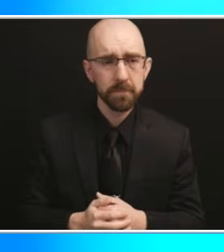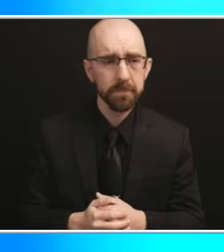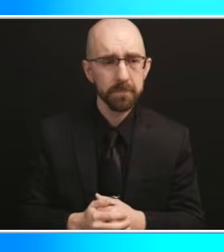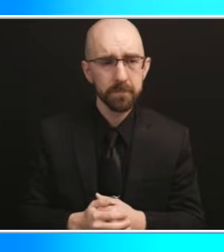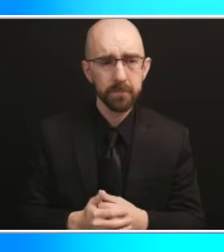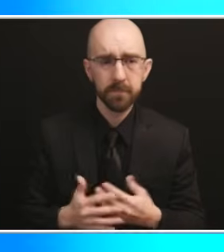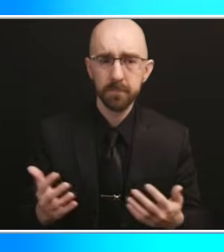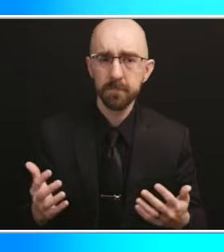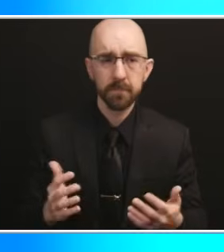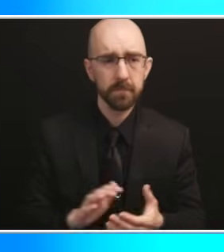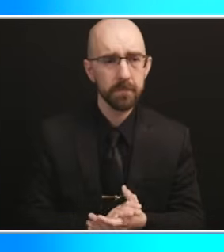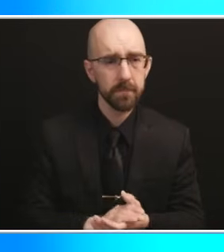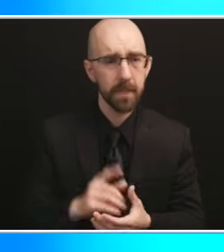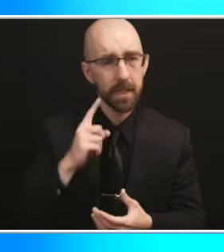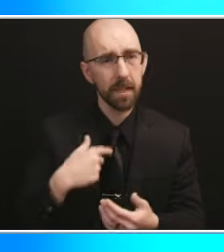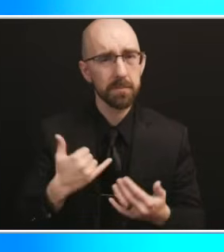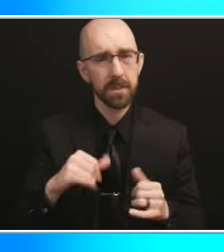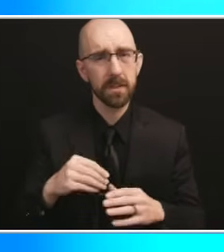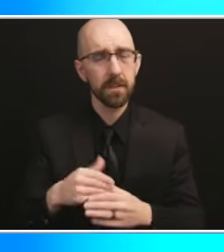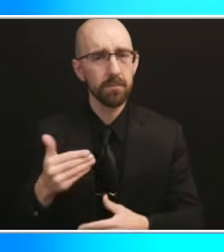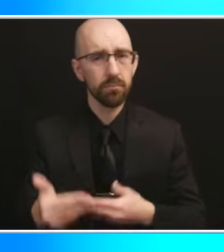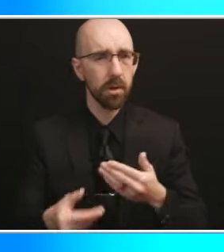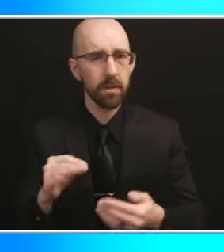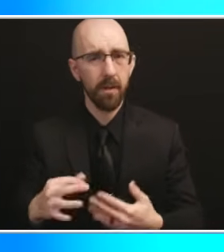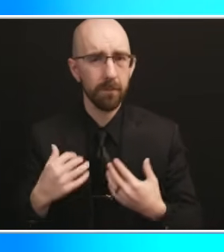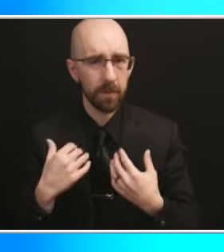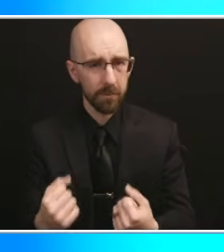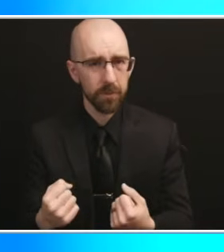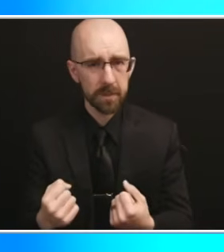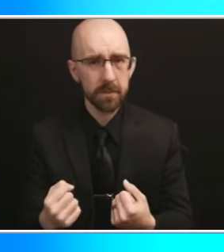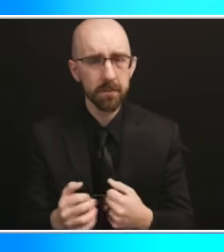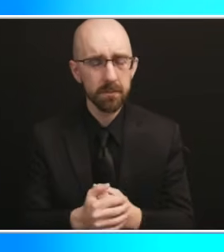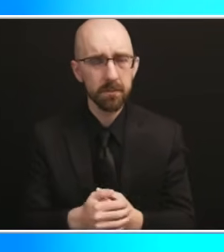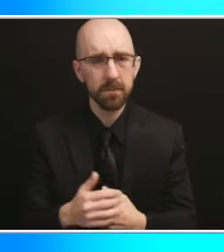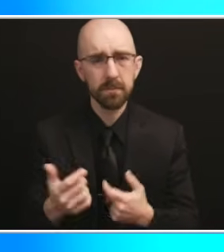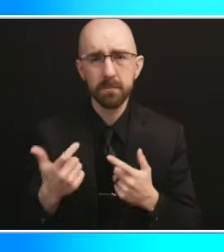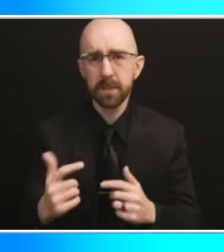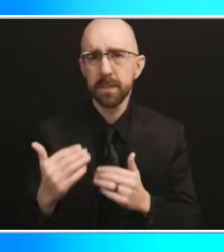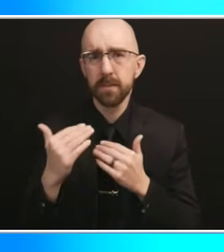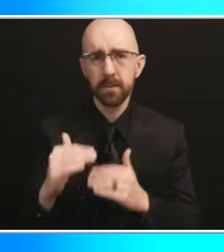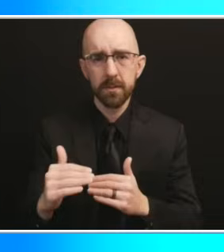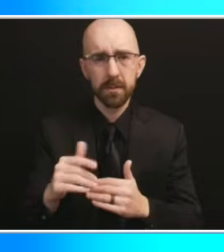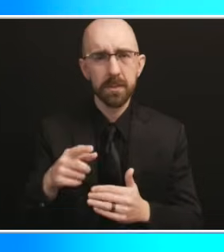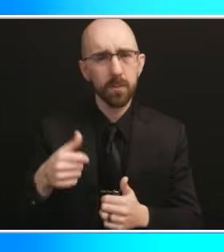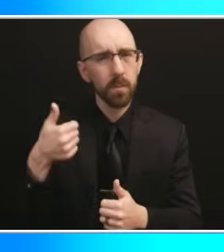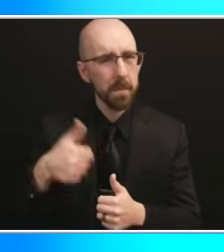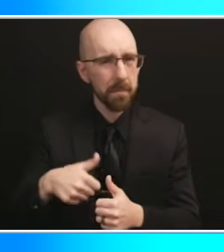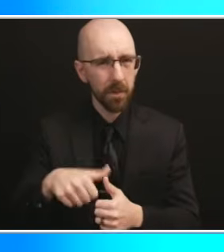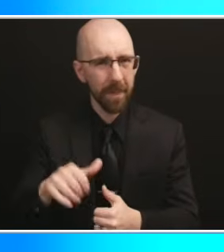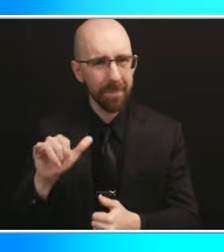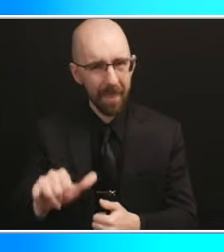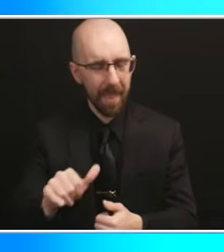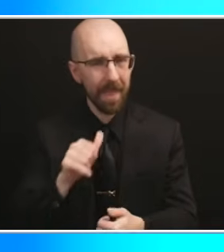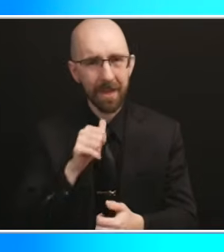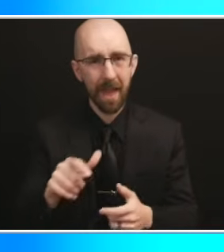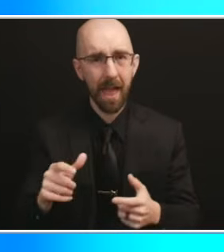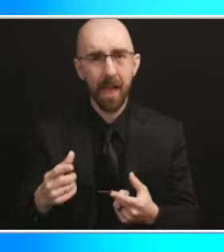I think I'm still in the process of recovering. My biggest limitation is remembering that and not doing too much.